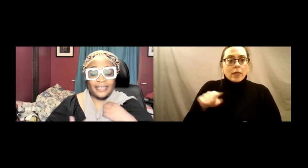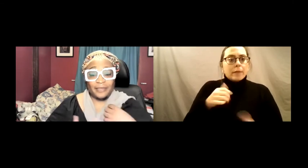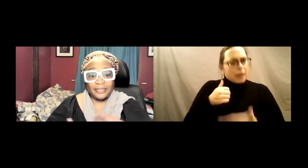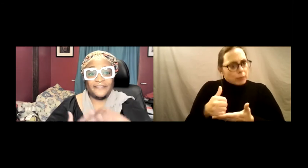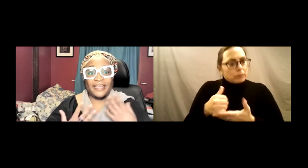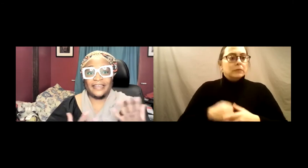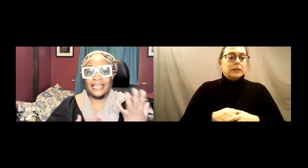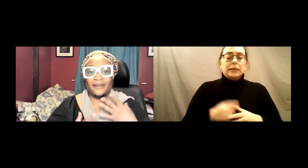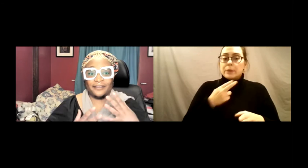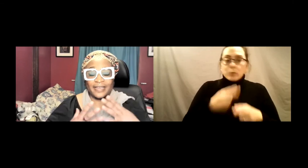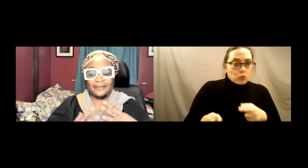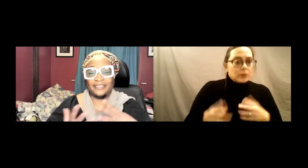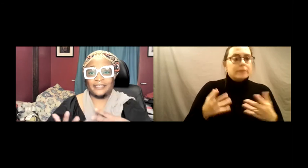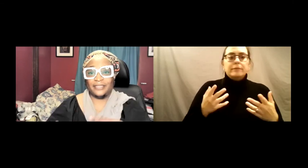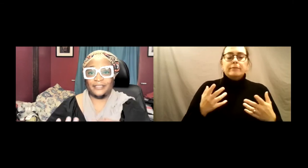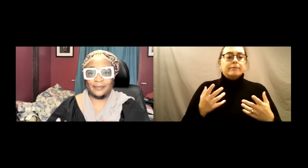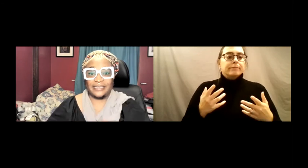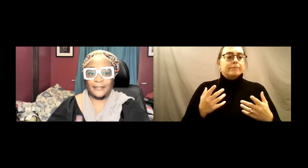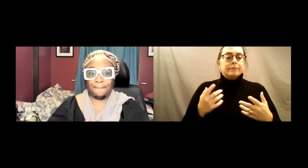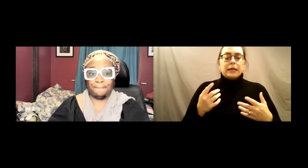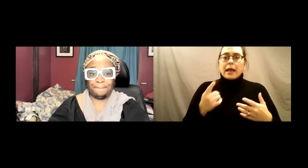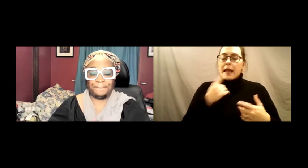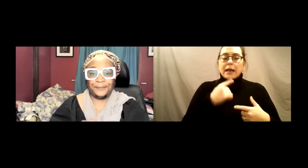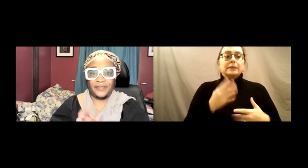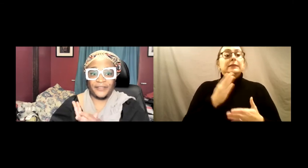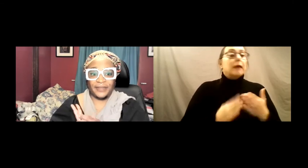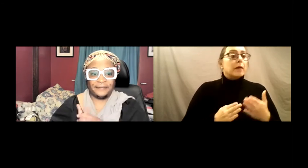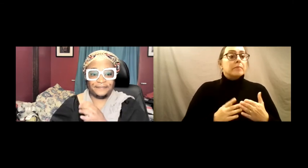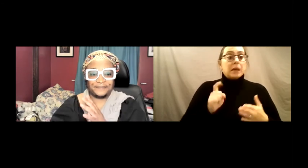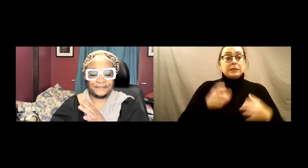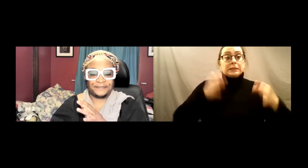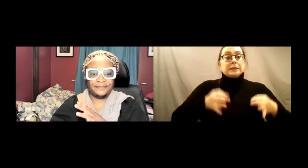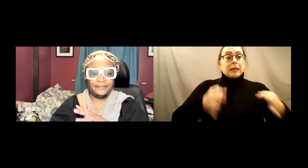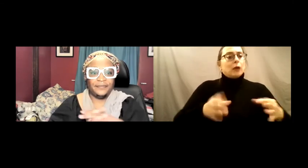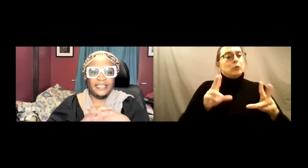it can have items still to be determined. 3,